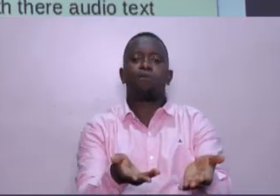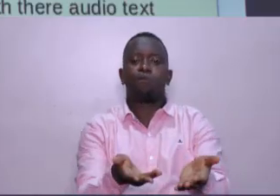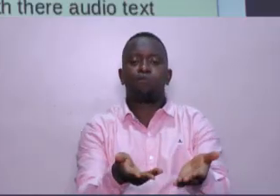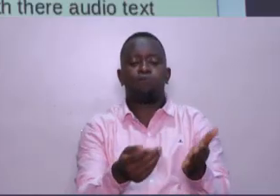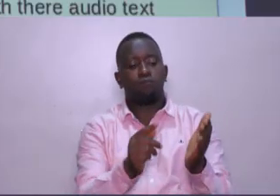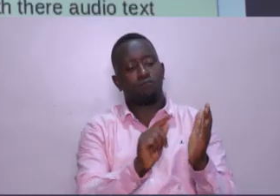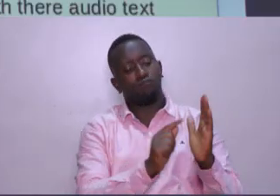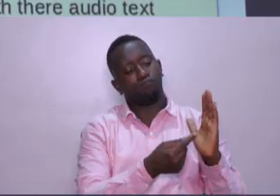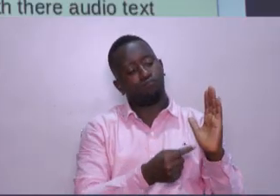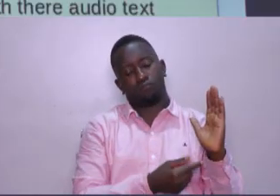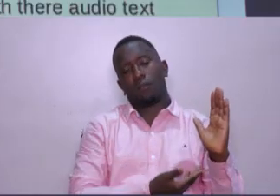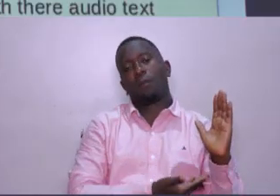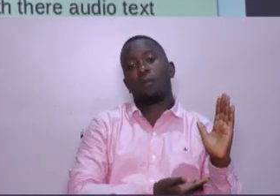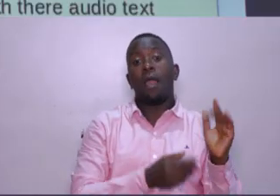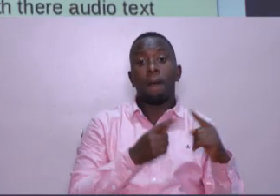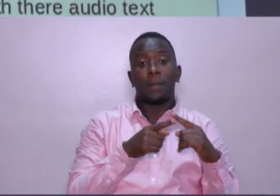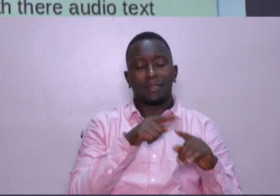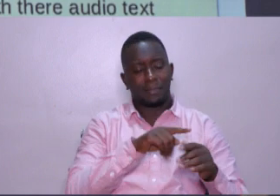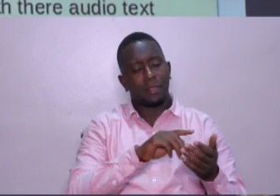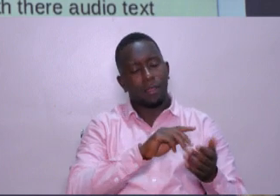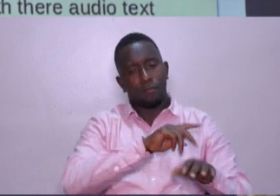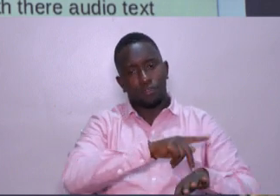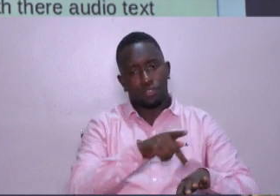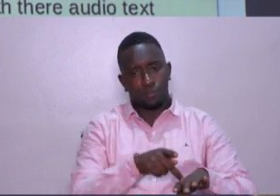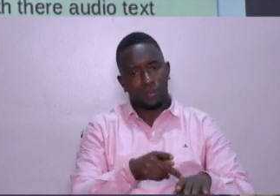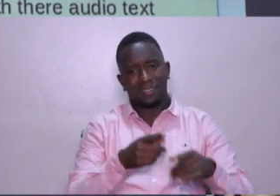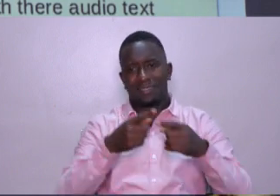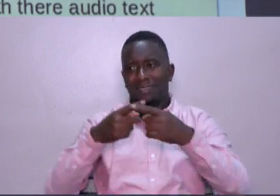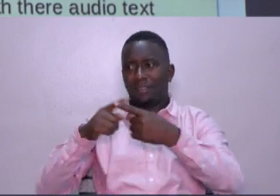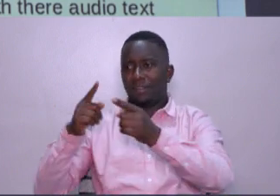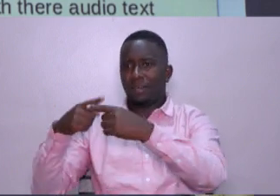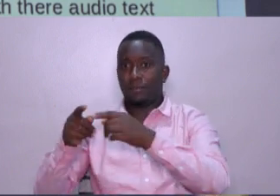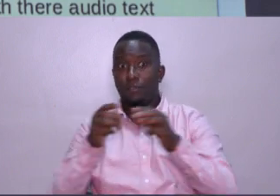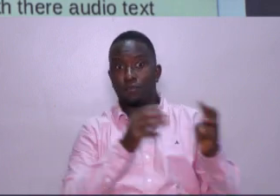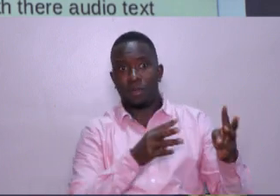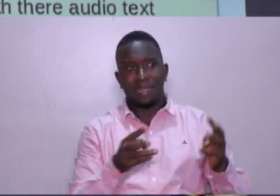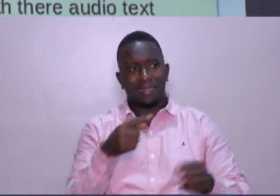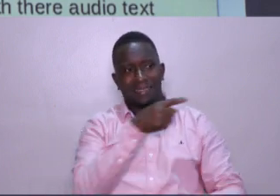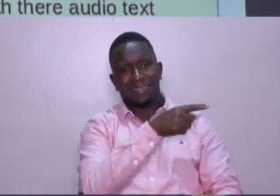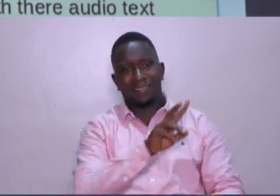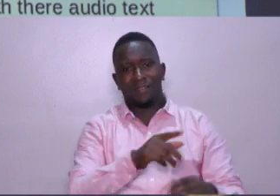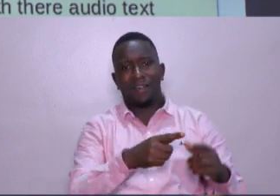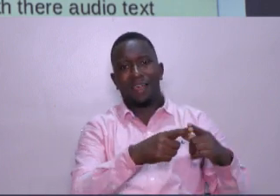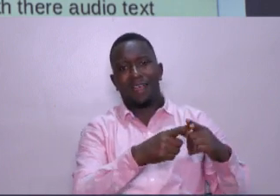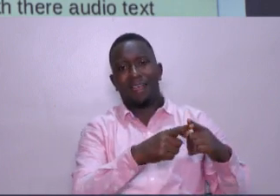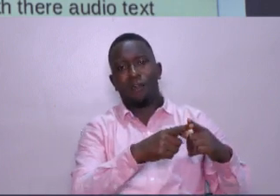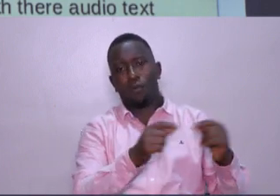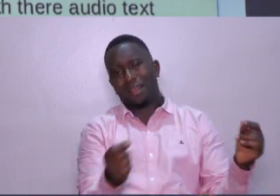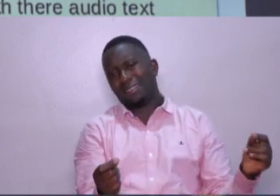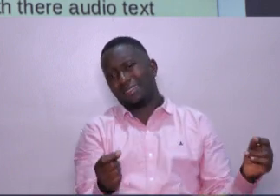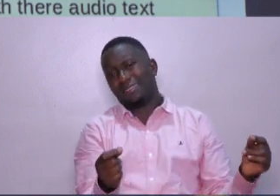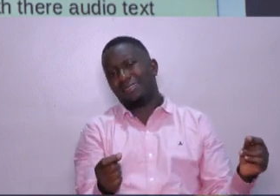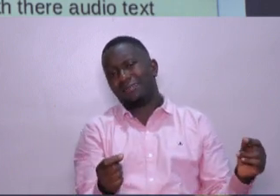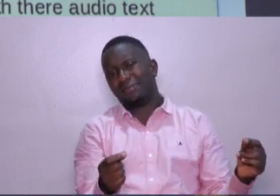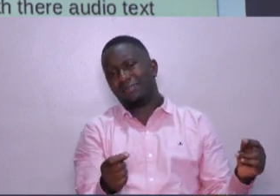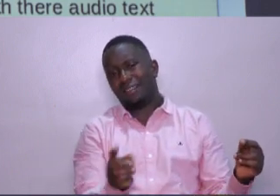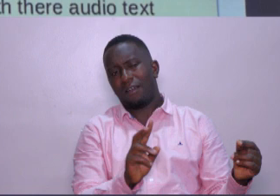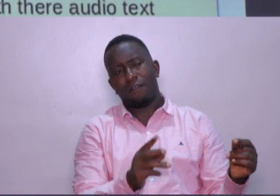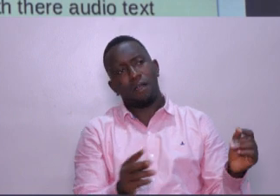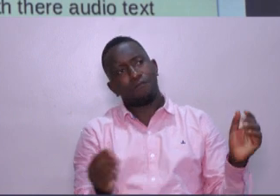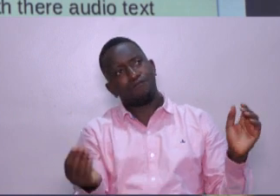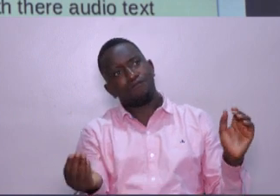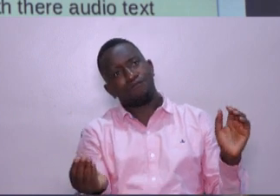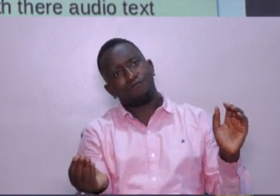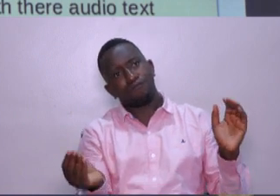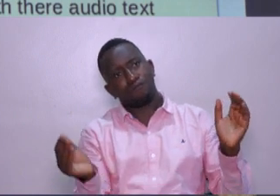But these principles refer to different ways in which crop. This is not a word that is going to be on the